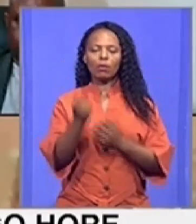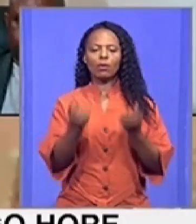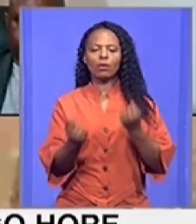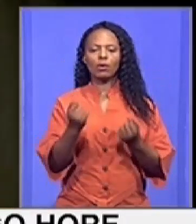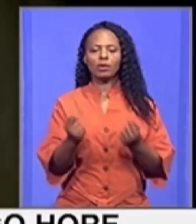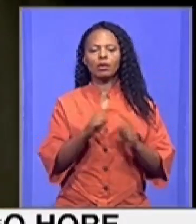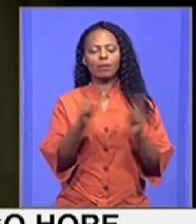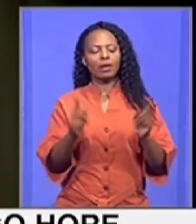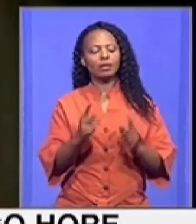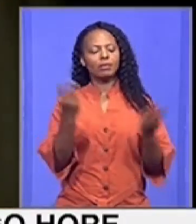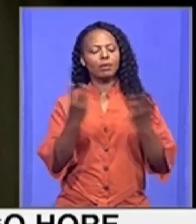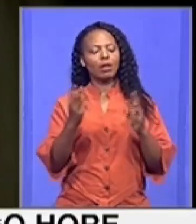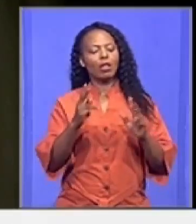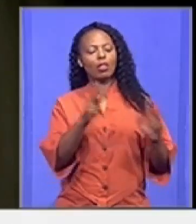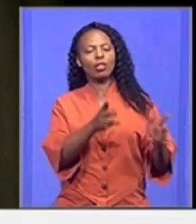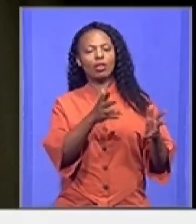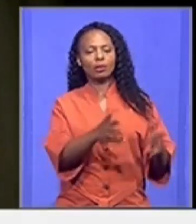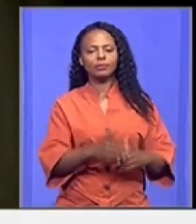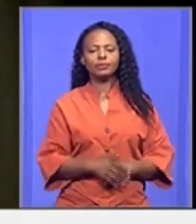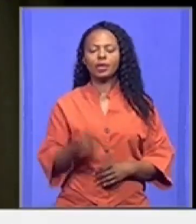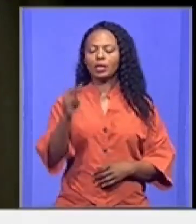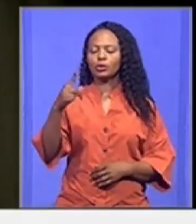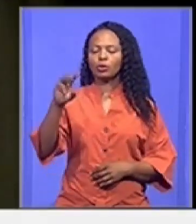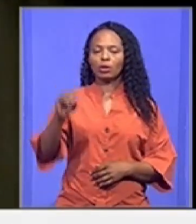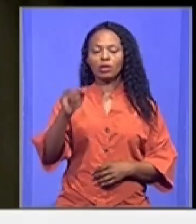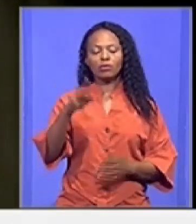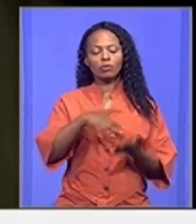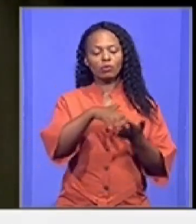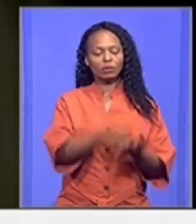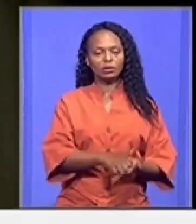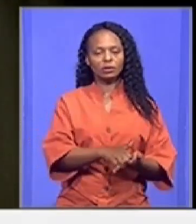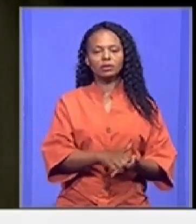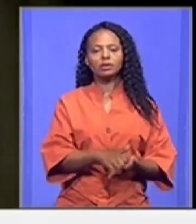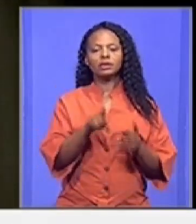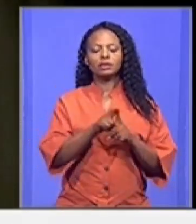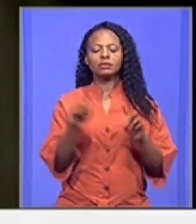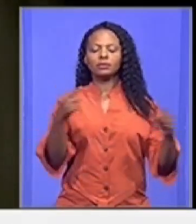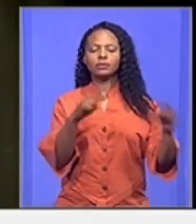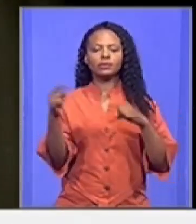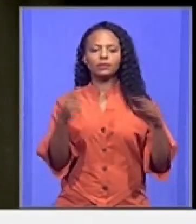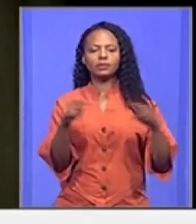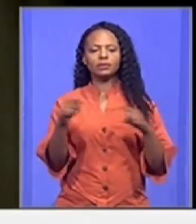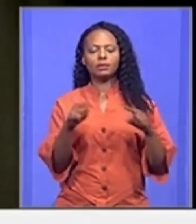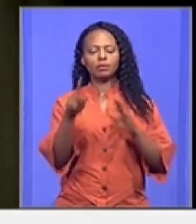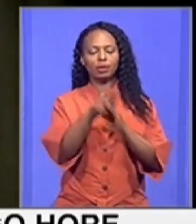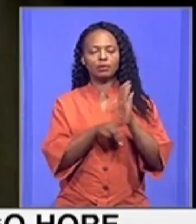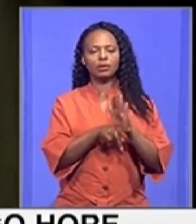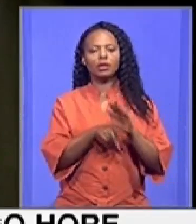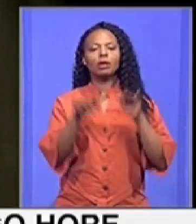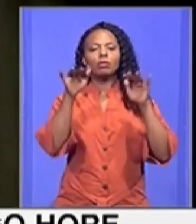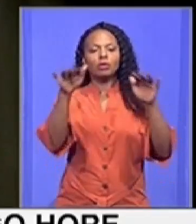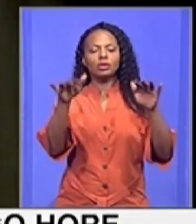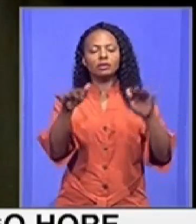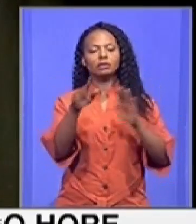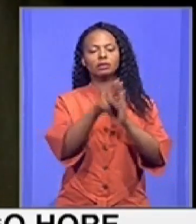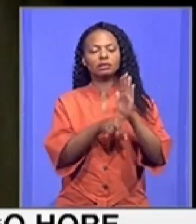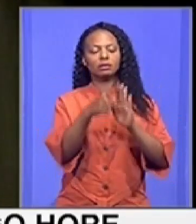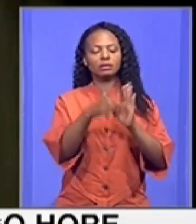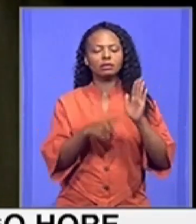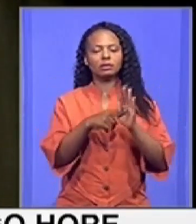there? NGO is only a problem if you're weak and you're unable to debate major public policy issues. If you're confident, if